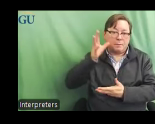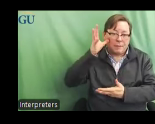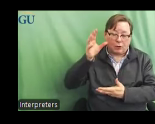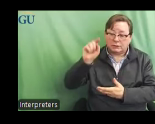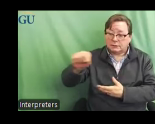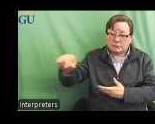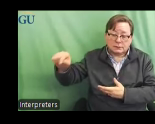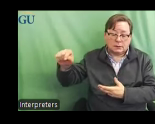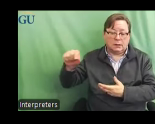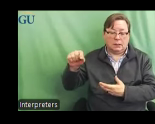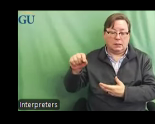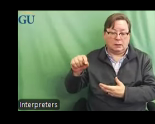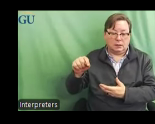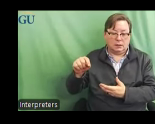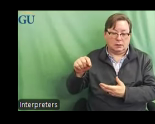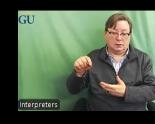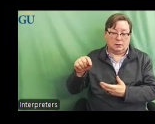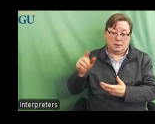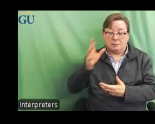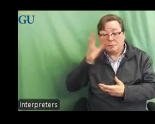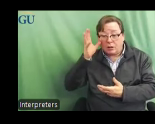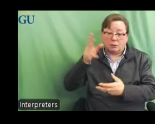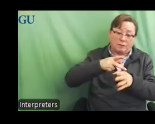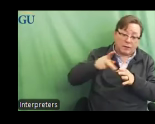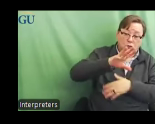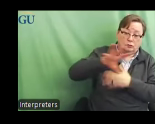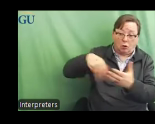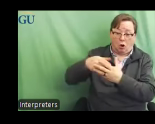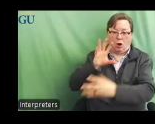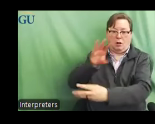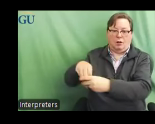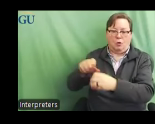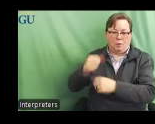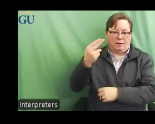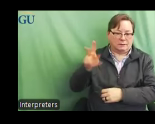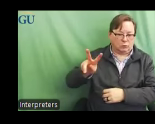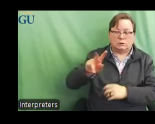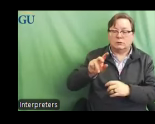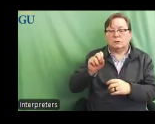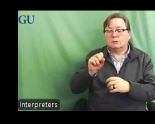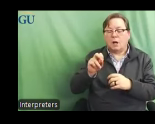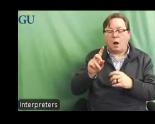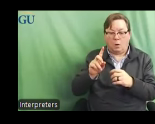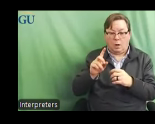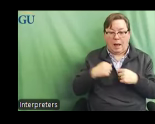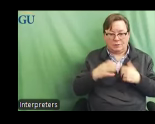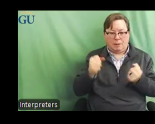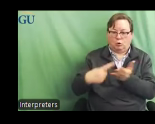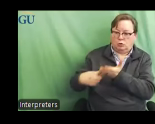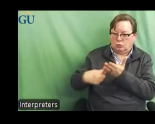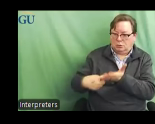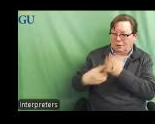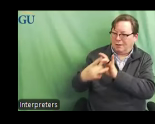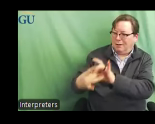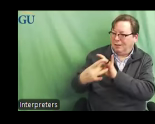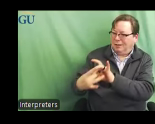there, parent professionals are all part of the North Dakota Hands and Voices. So not only was I able to talk and connect with other parents, I